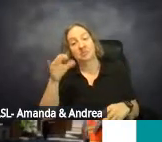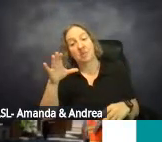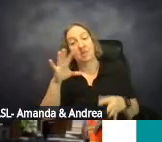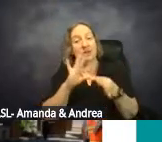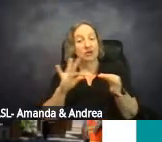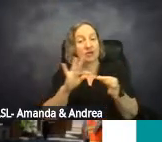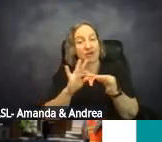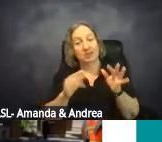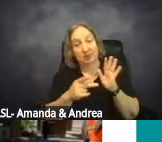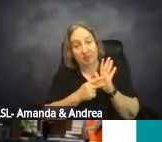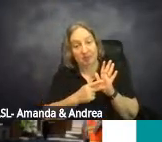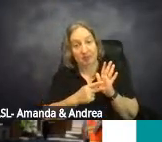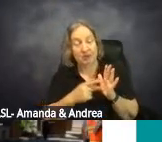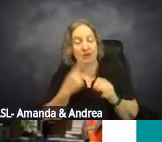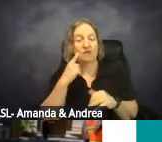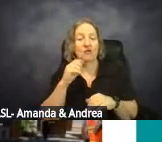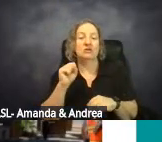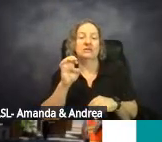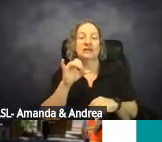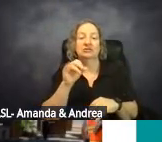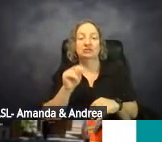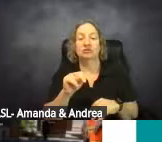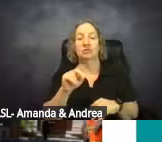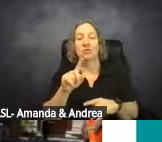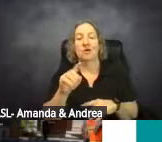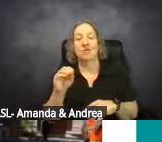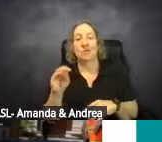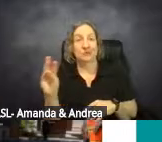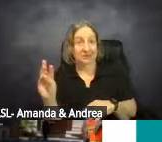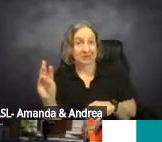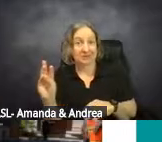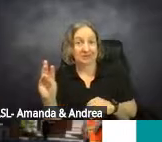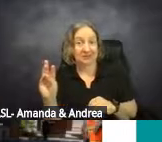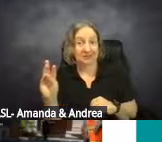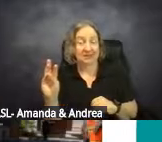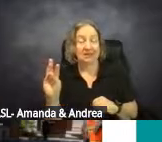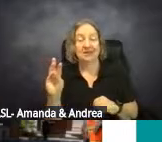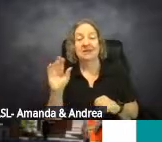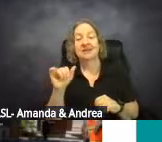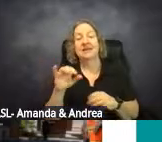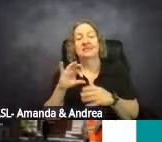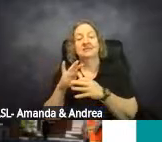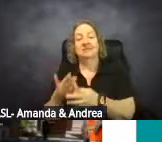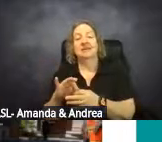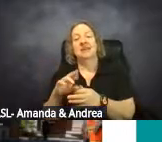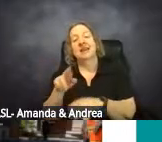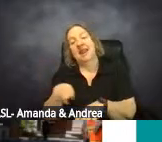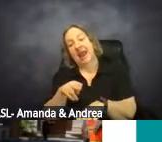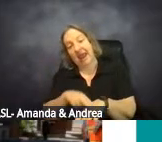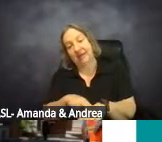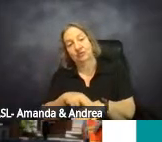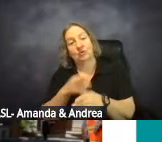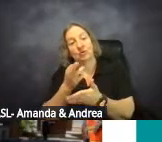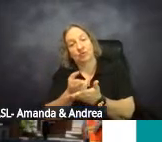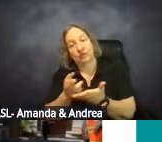period for Section 106, which is regarding natural resources